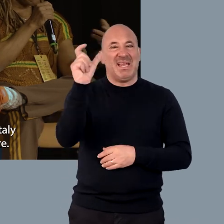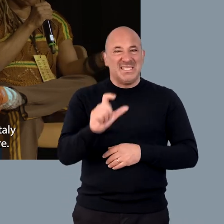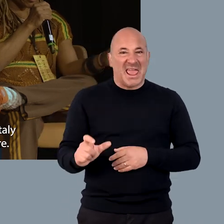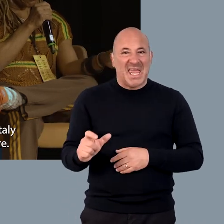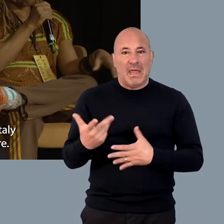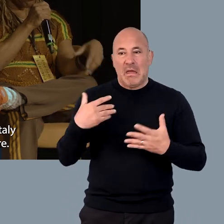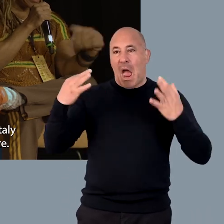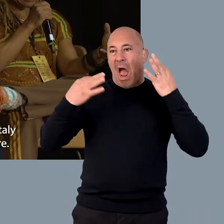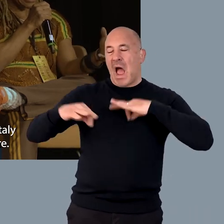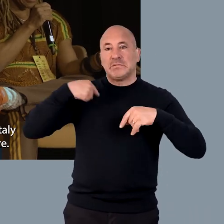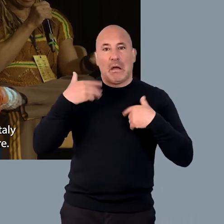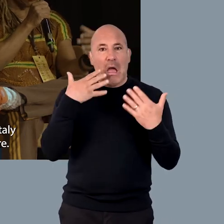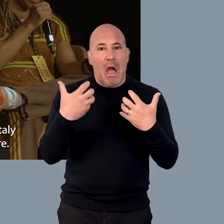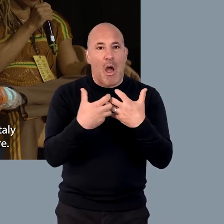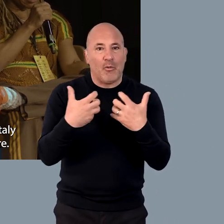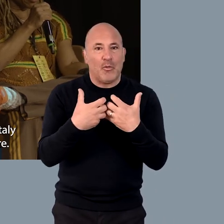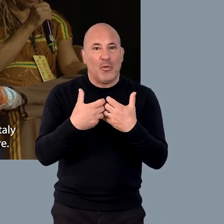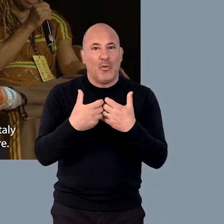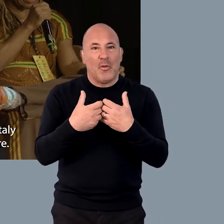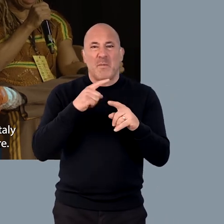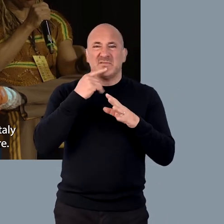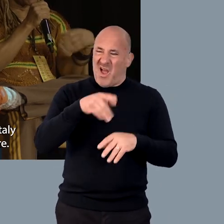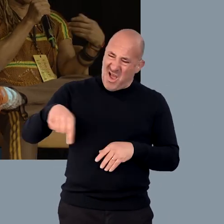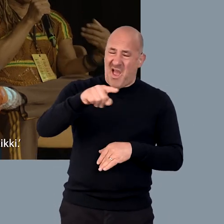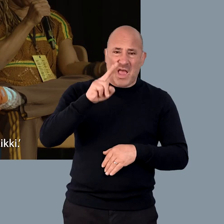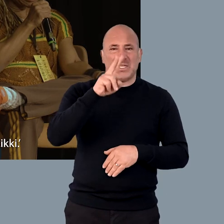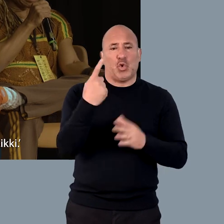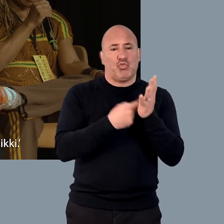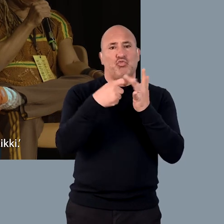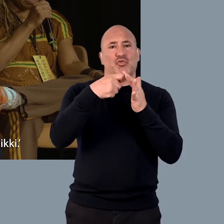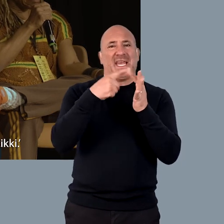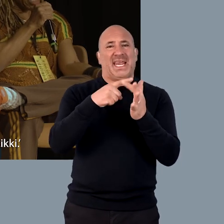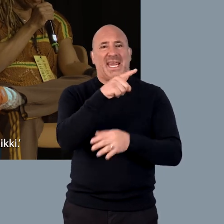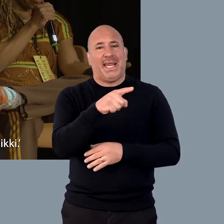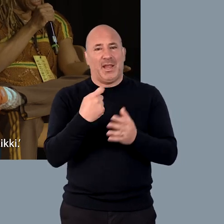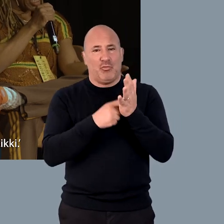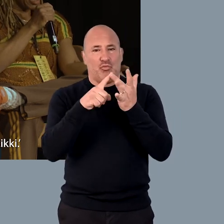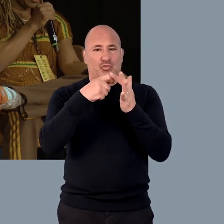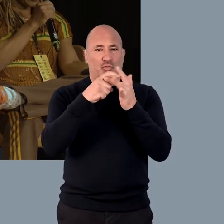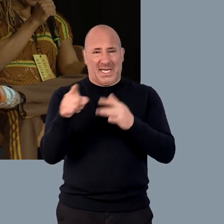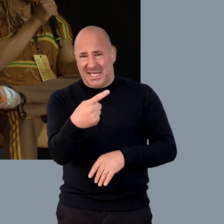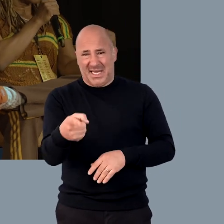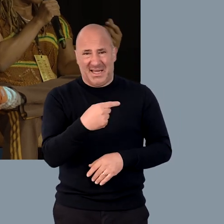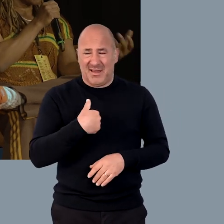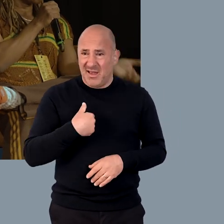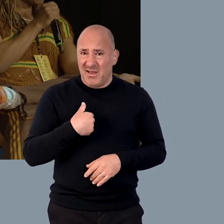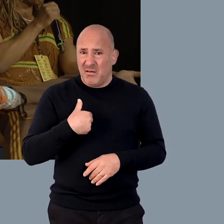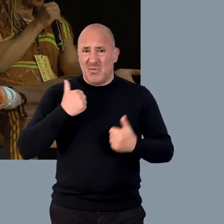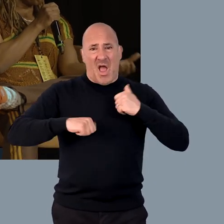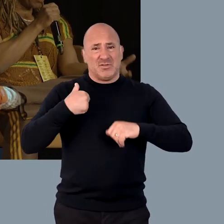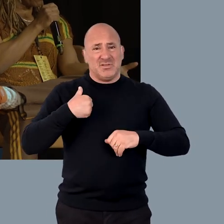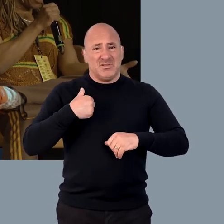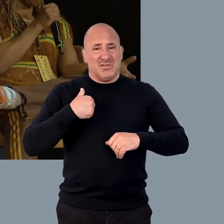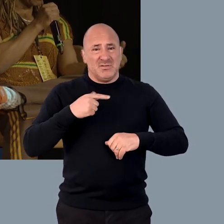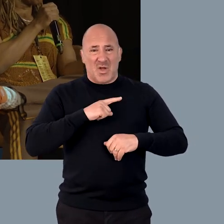and i'm you know i'm from italy and i don't know how to be an actor here or and everyone keeps saying to me go to ricky and i think i'm